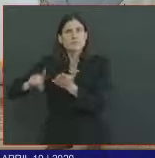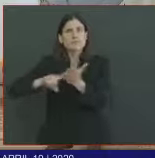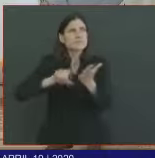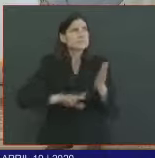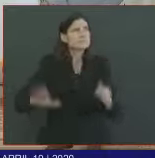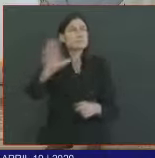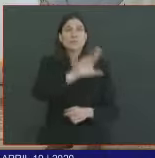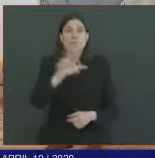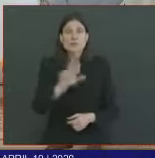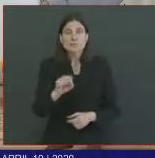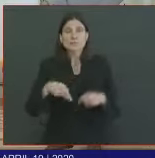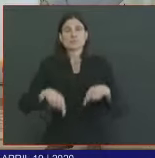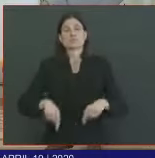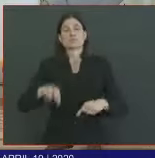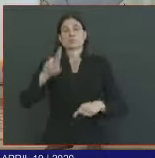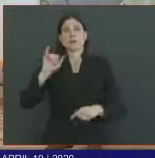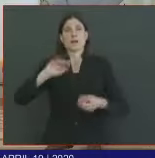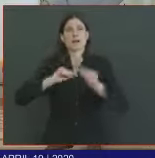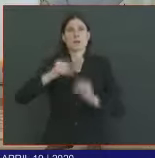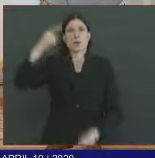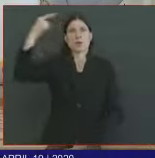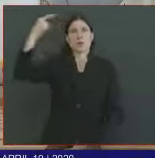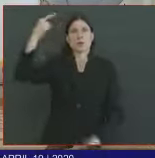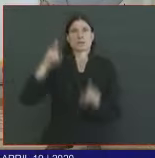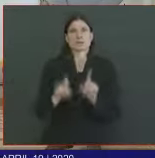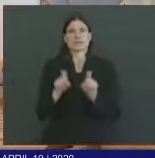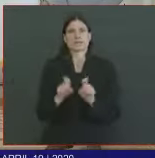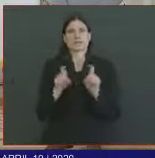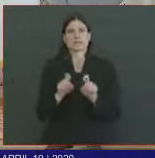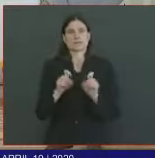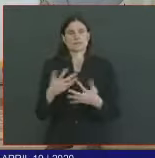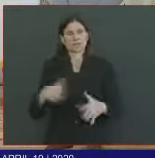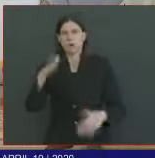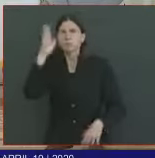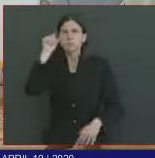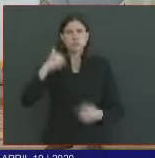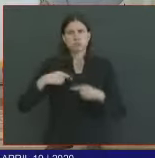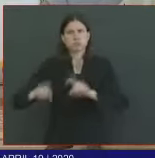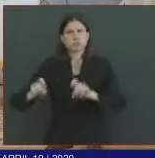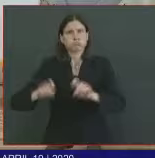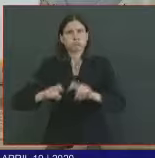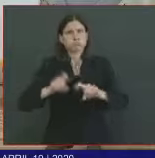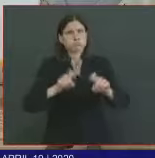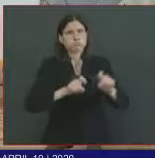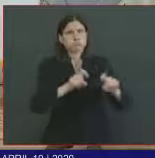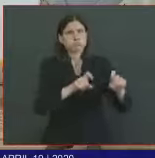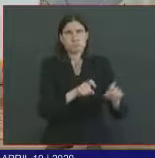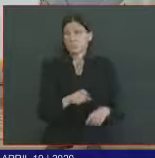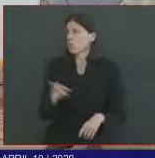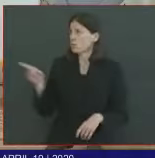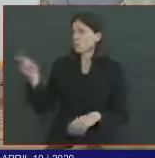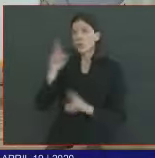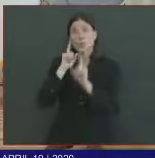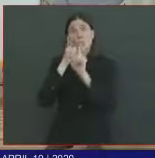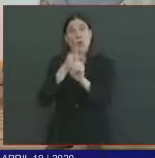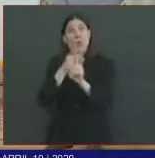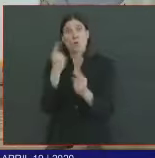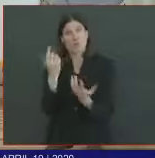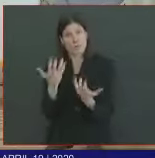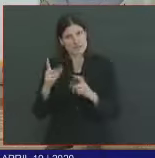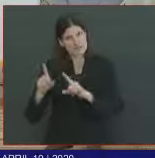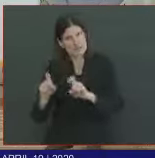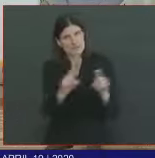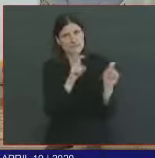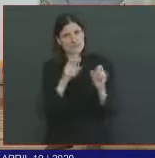it doesn't mean I'm stopping. We're doing 2,000 a day now to reopen the economy. We need multiples of that.